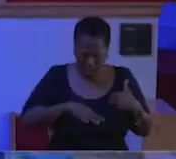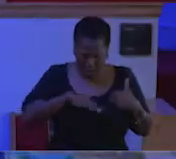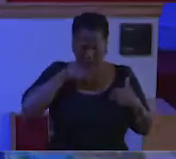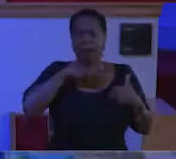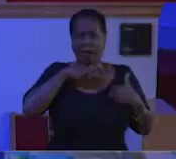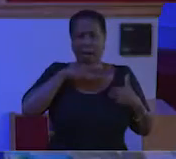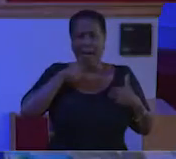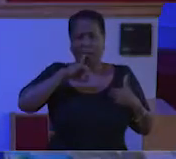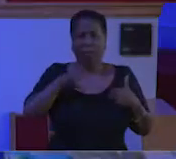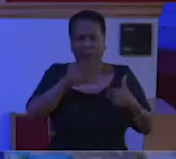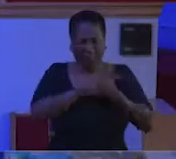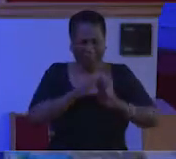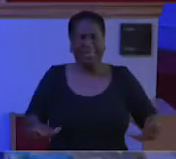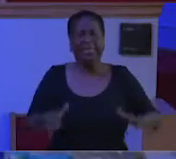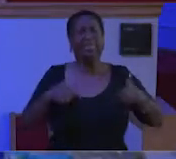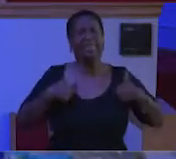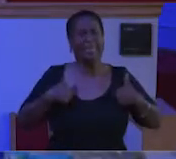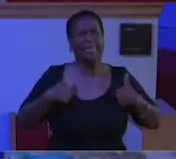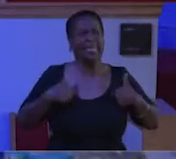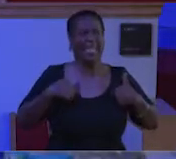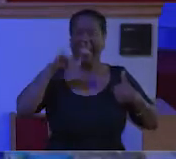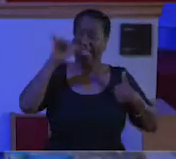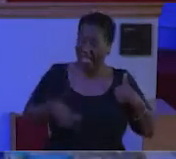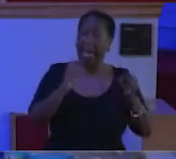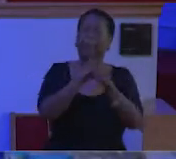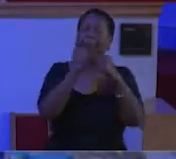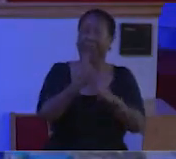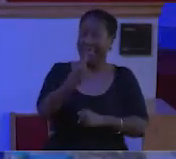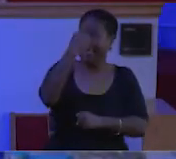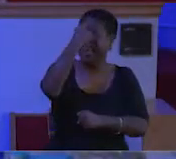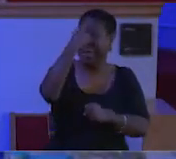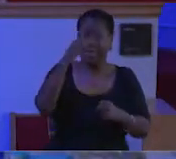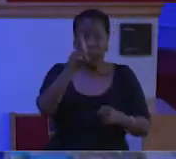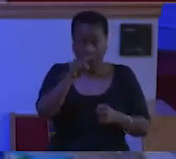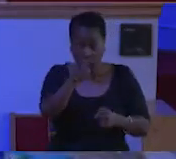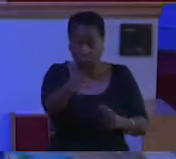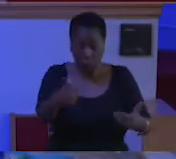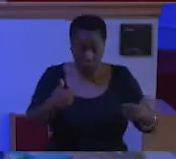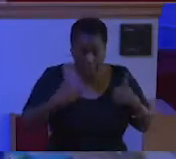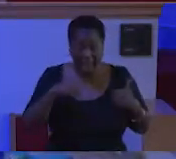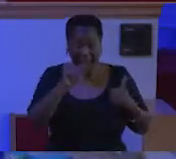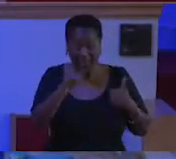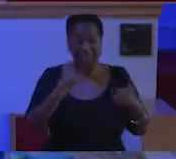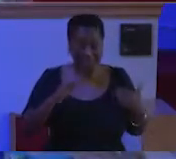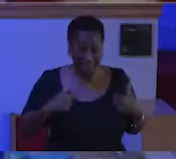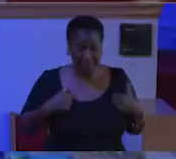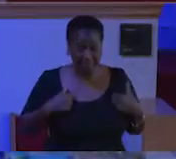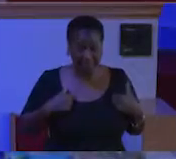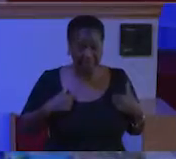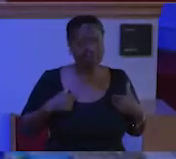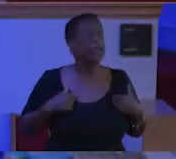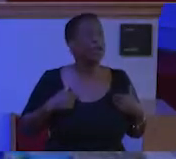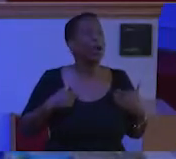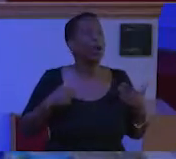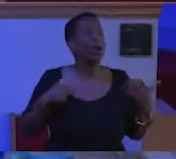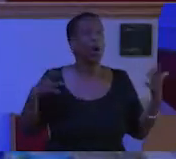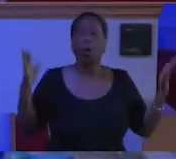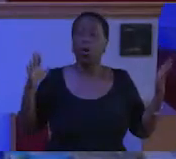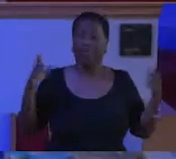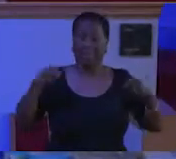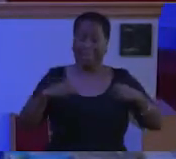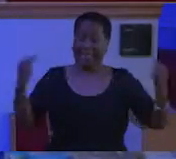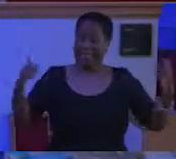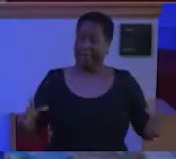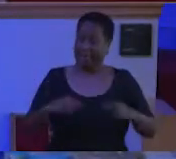peace that doesn't make sense? Do you have it when enemies are all